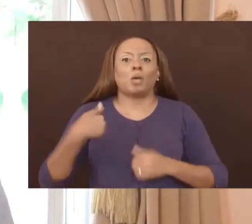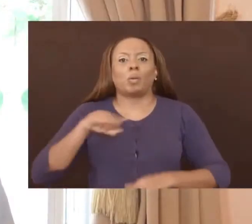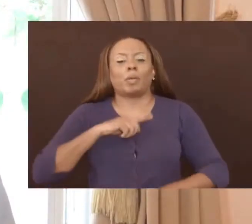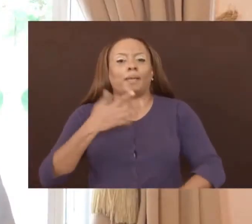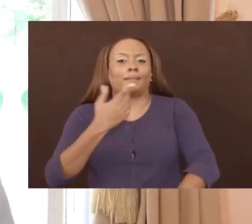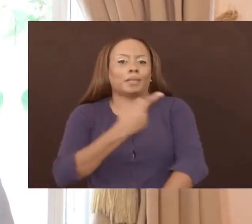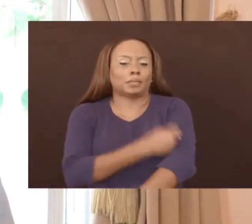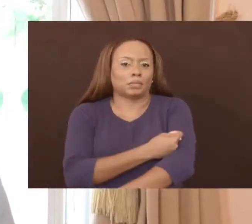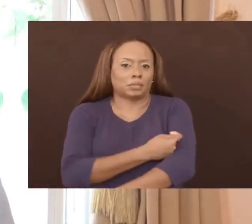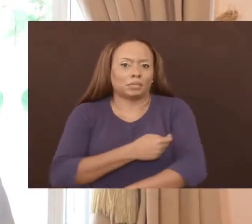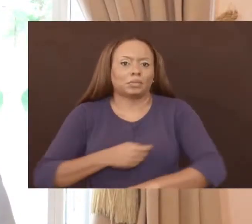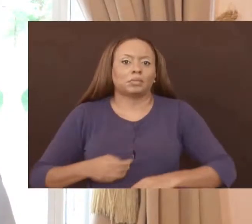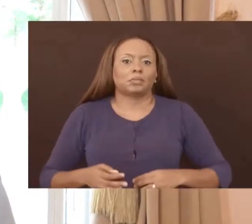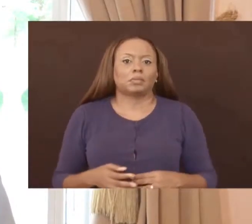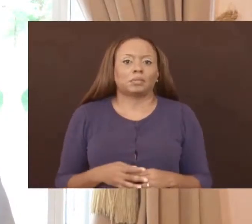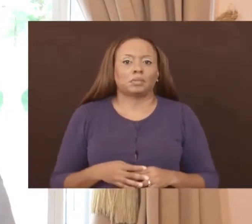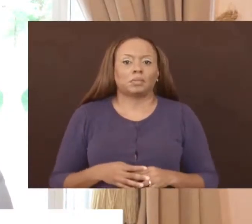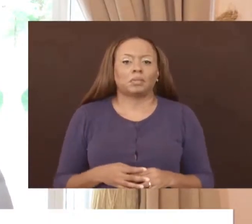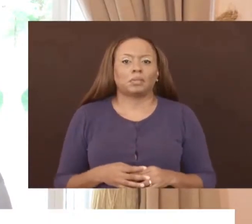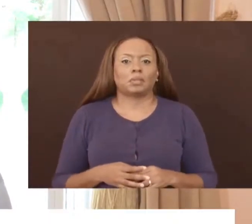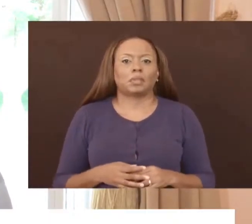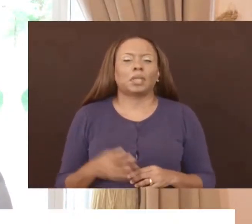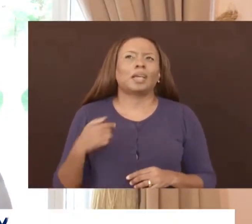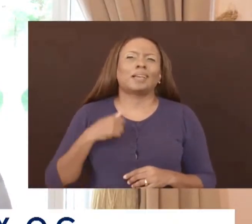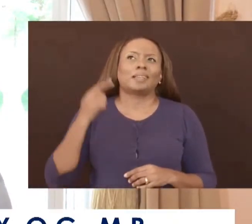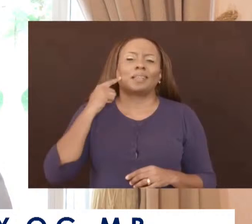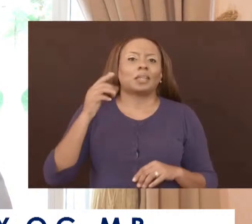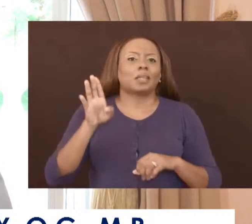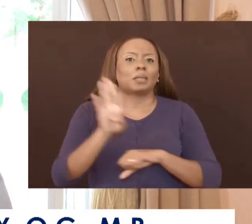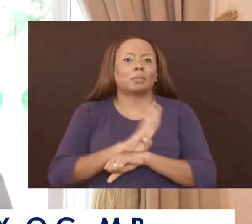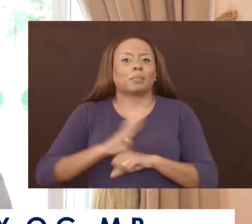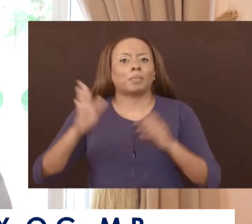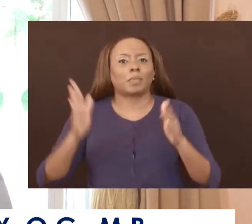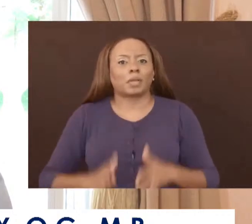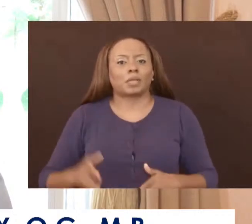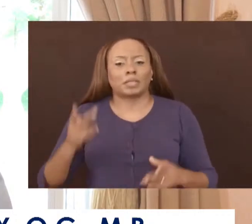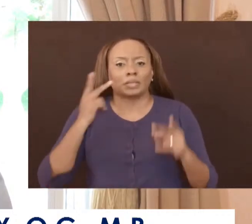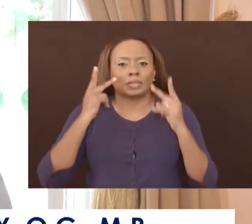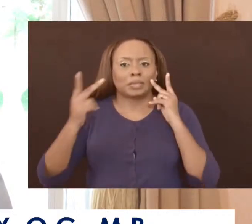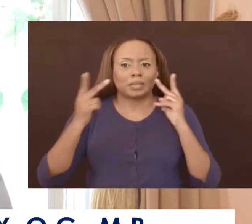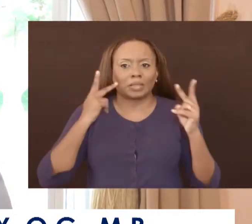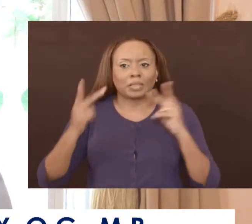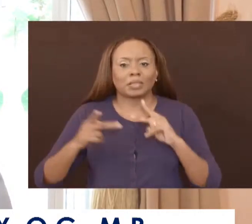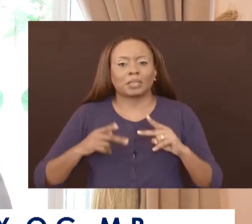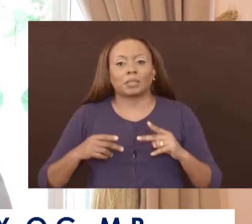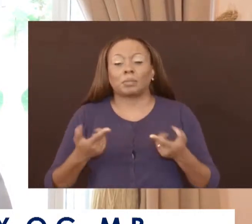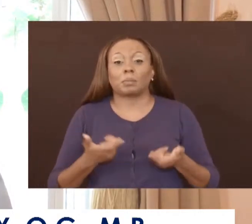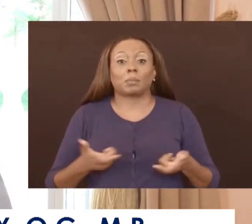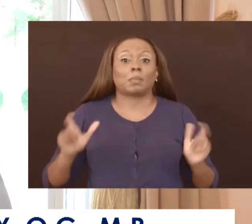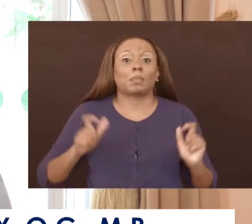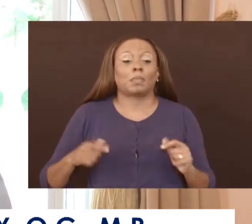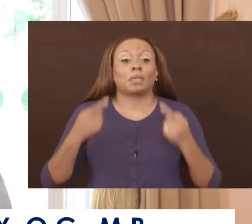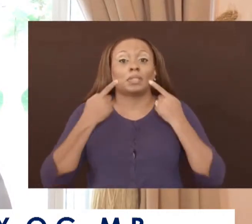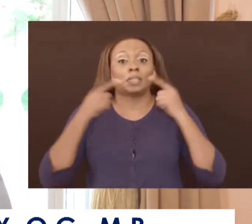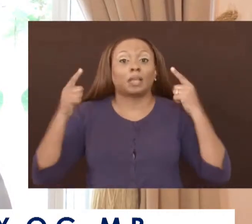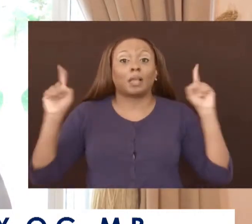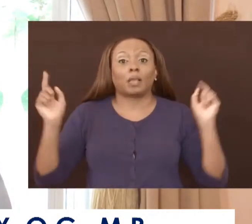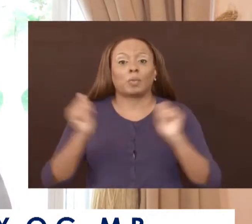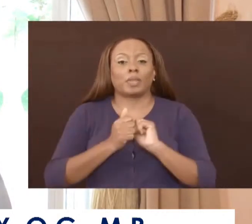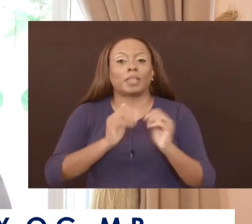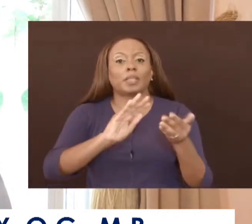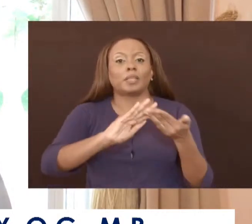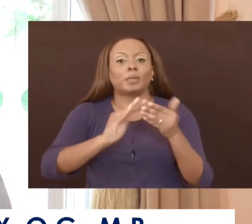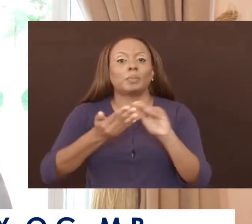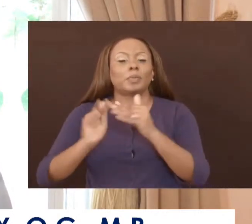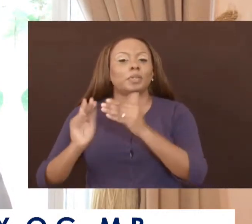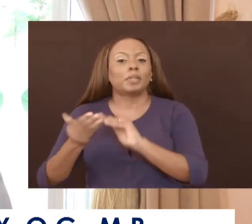Over the course of the last few days, I think Barbadians would have seen the tremendous success that we are having with the community